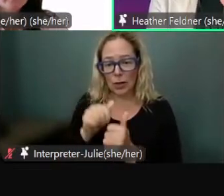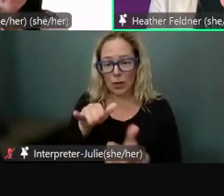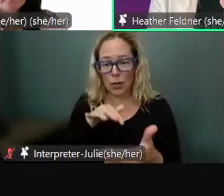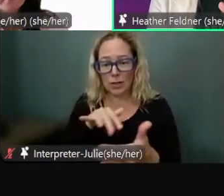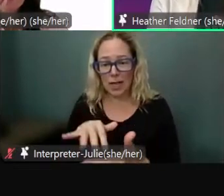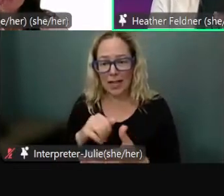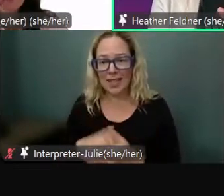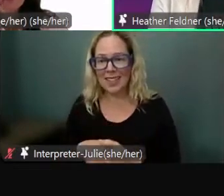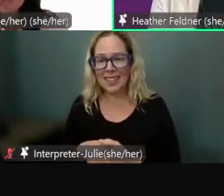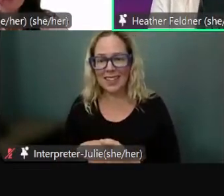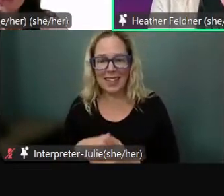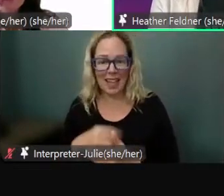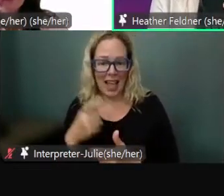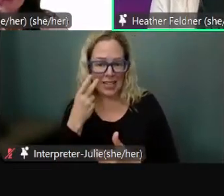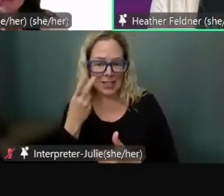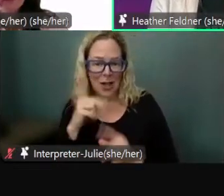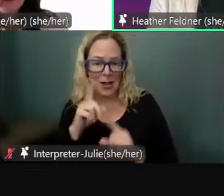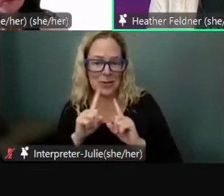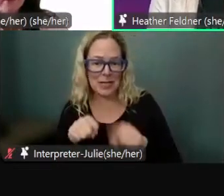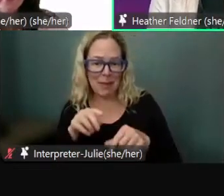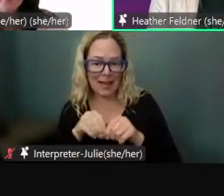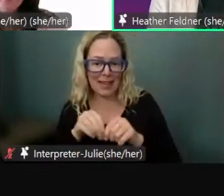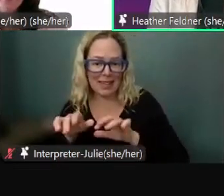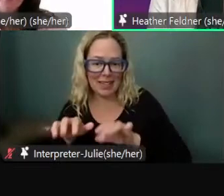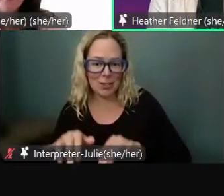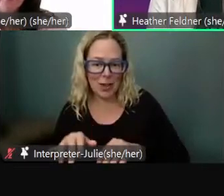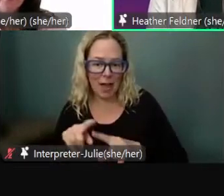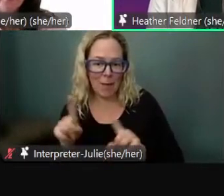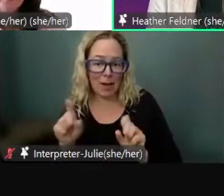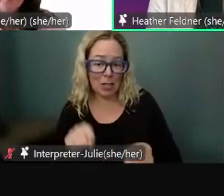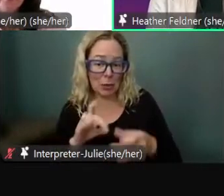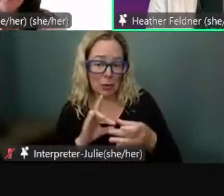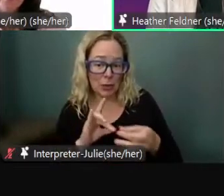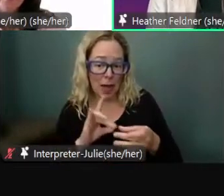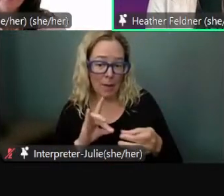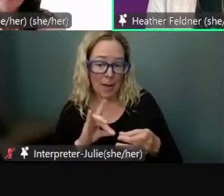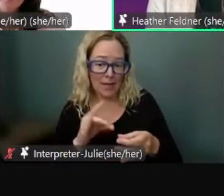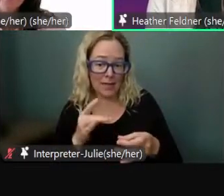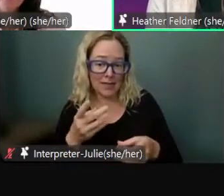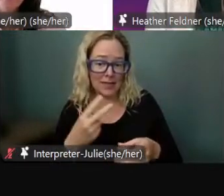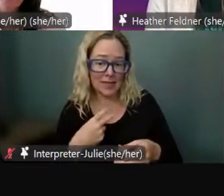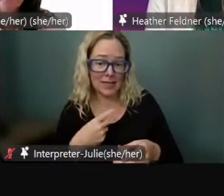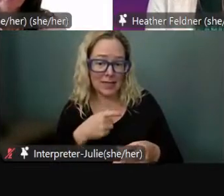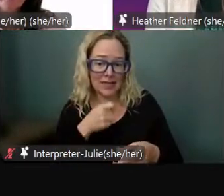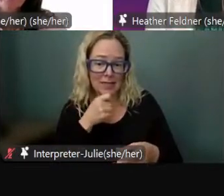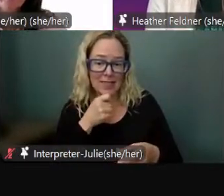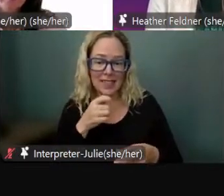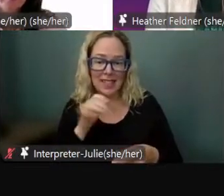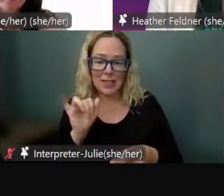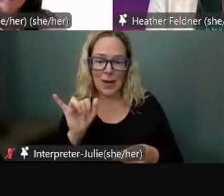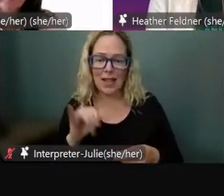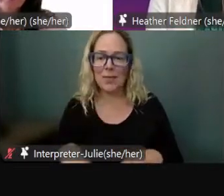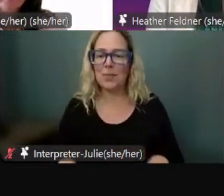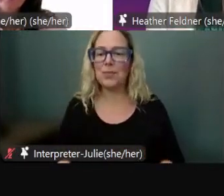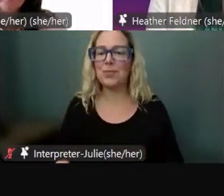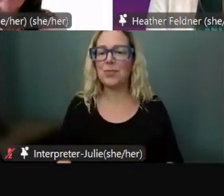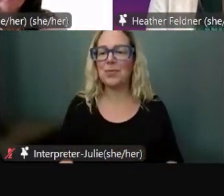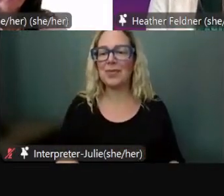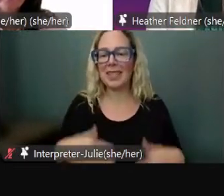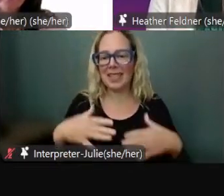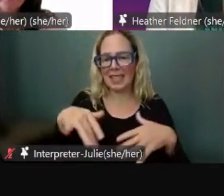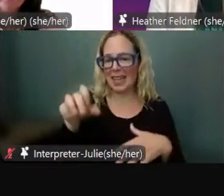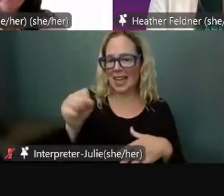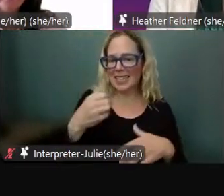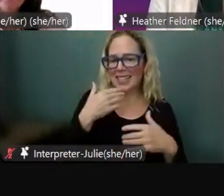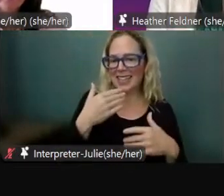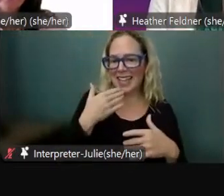I saw you responded in the chat, but maybe can comment verbally as well. Yeah, sure. And thanks for